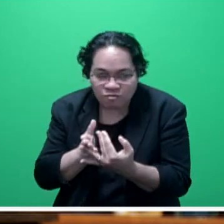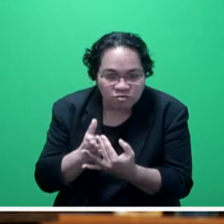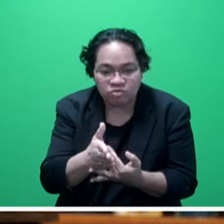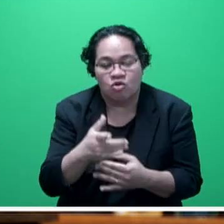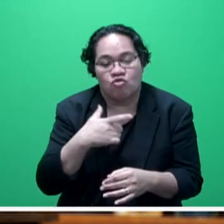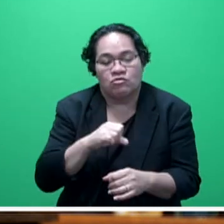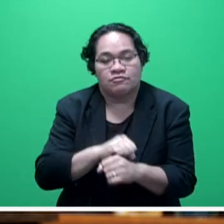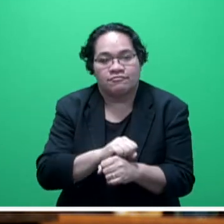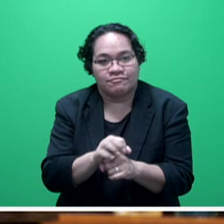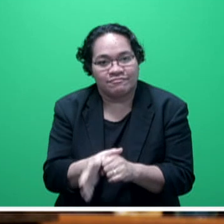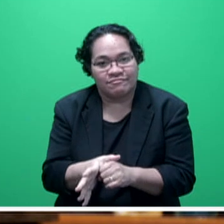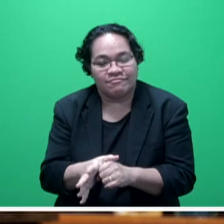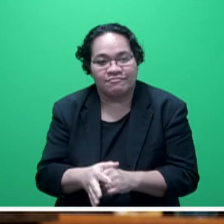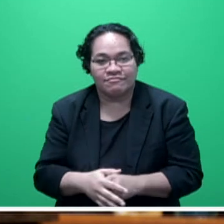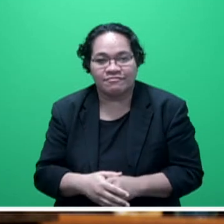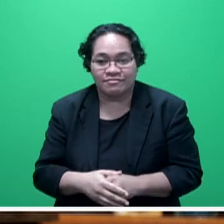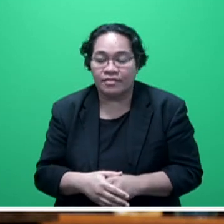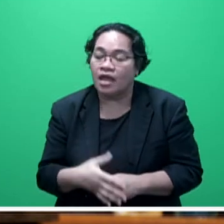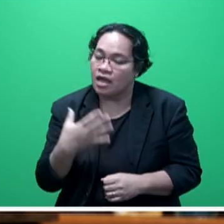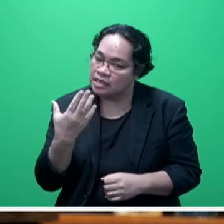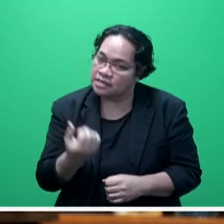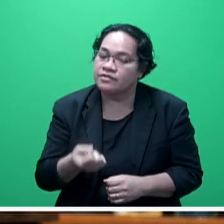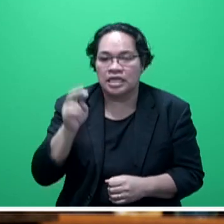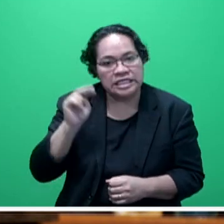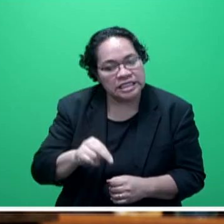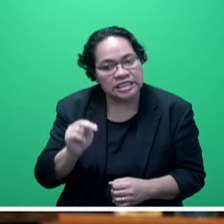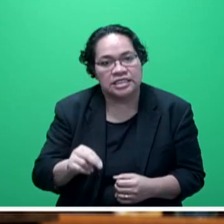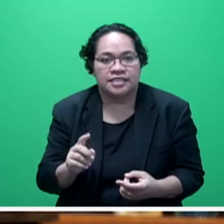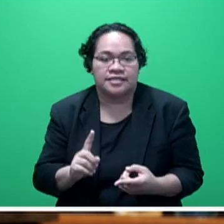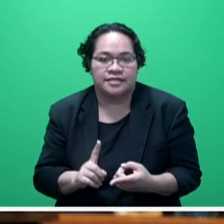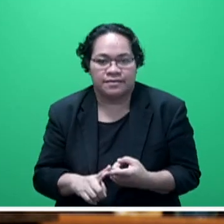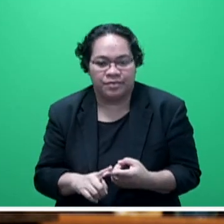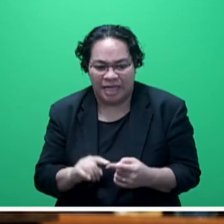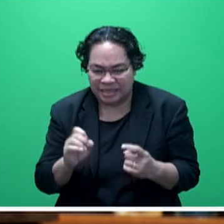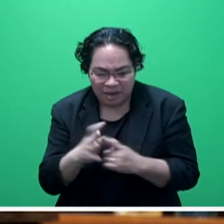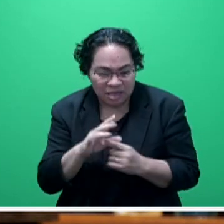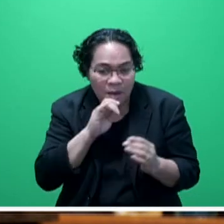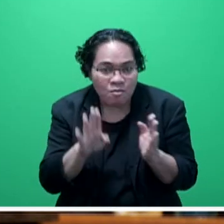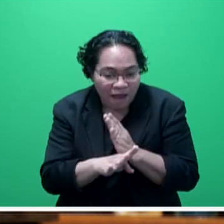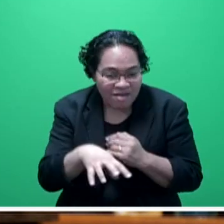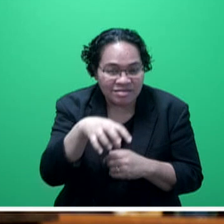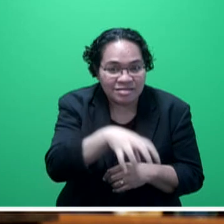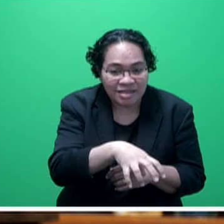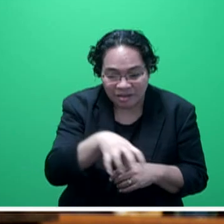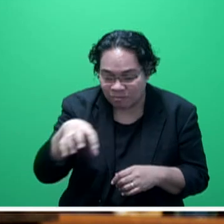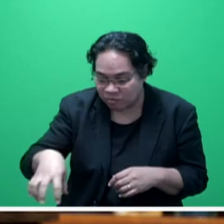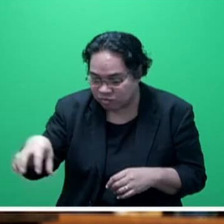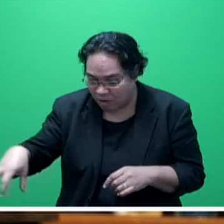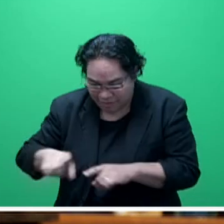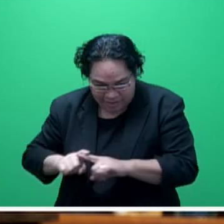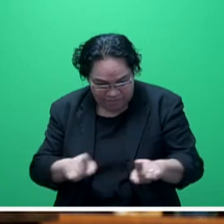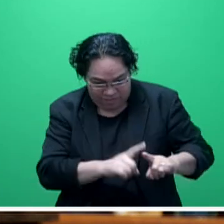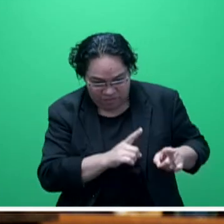pandemic. There is a need for the private sector and all the sectors to work with the